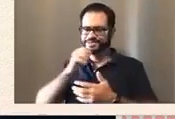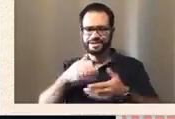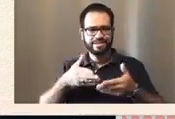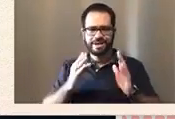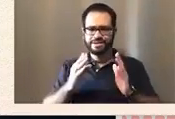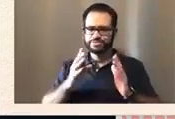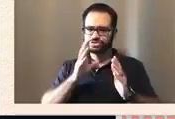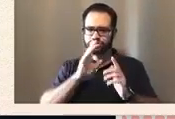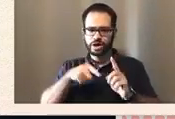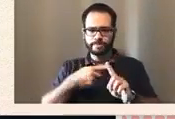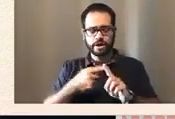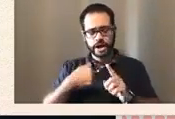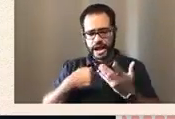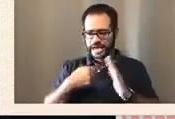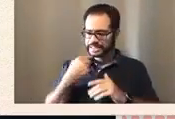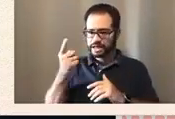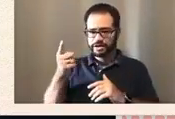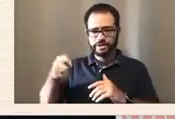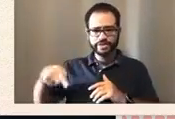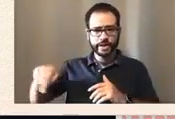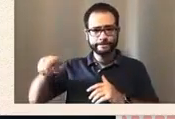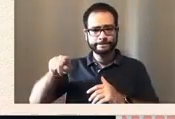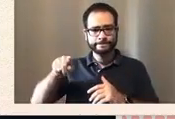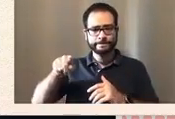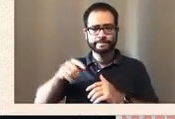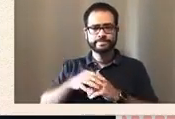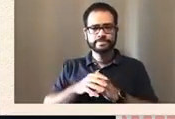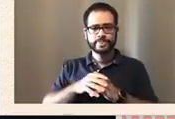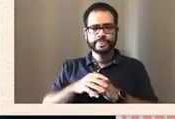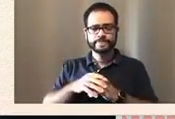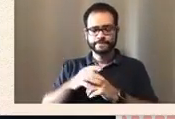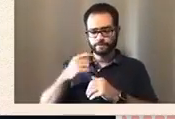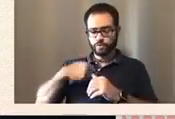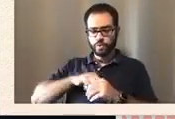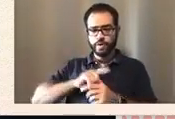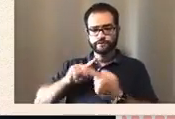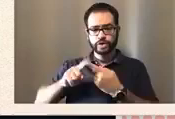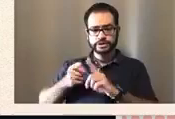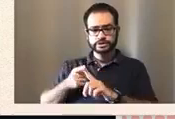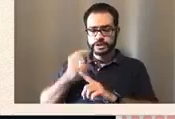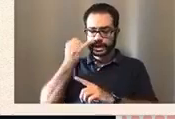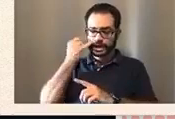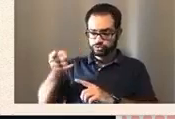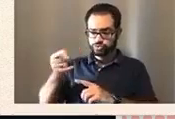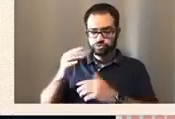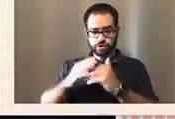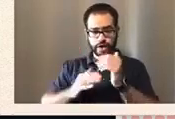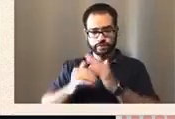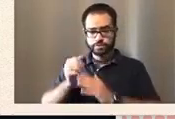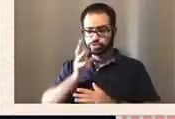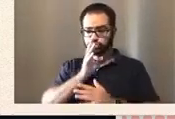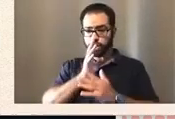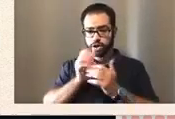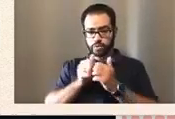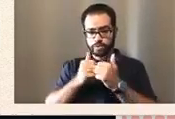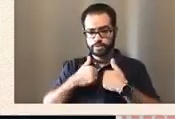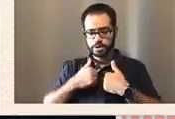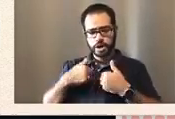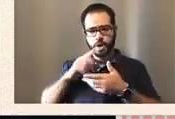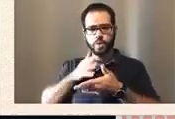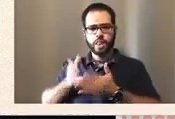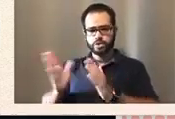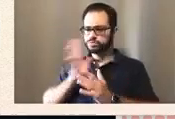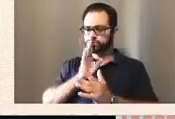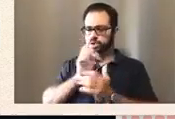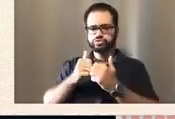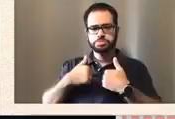them, as part of being friends, if you're comfortable talking, I will let you speak to me. I will let